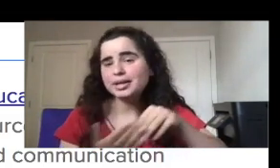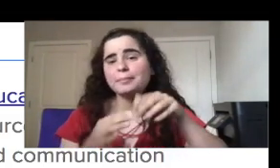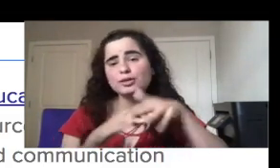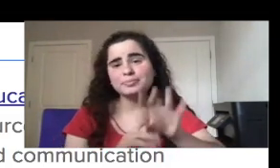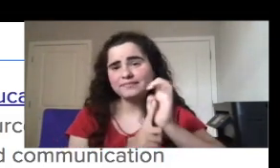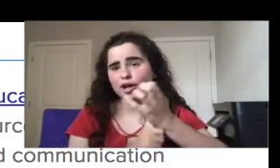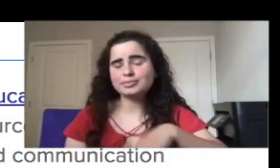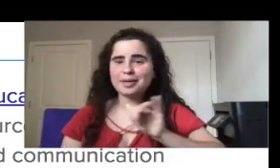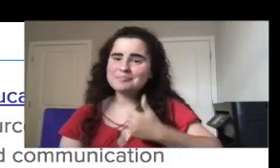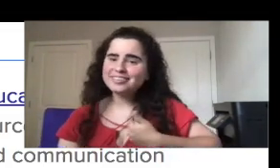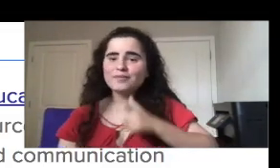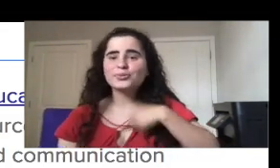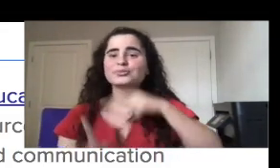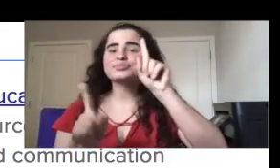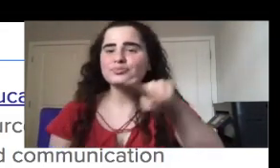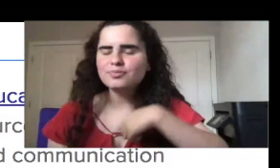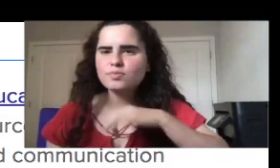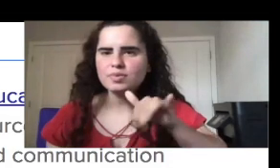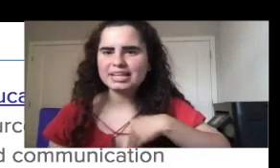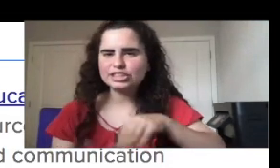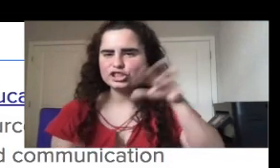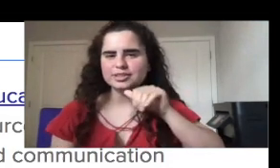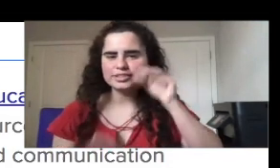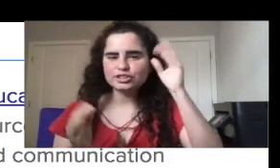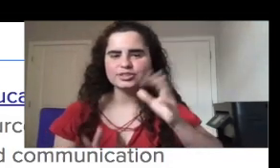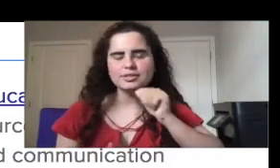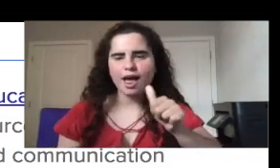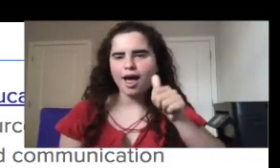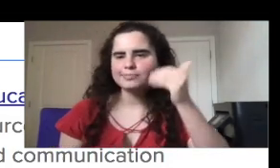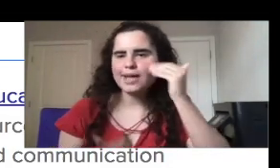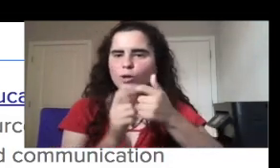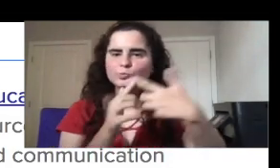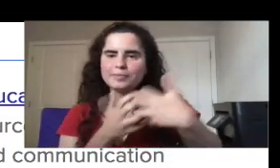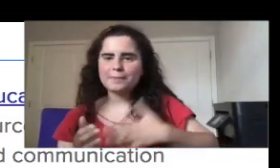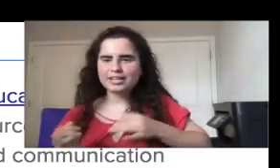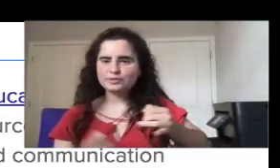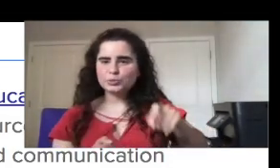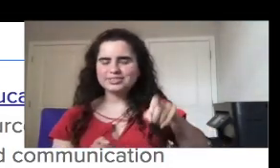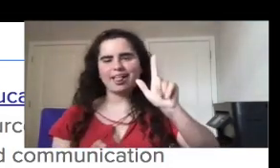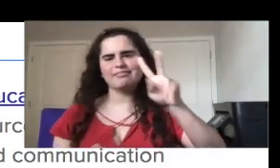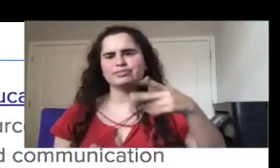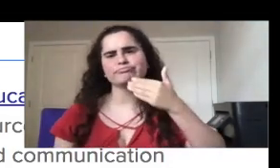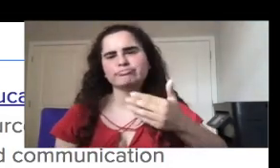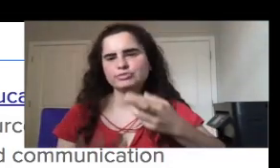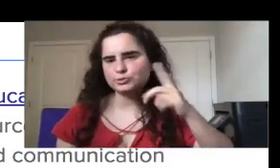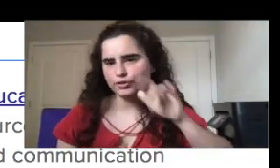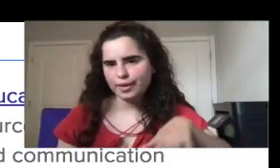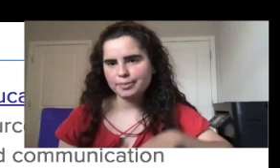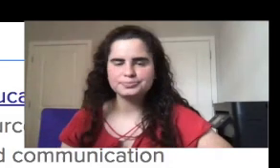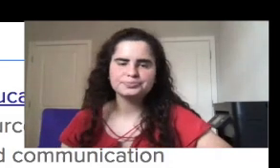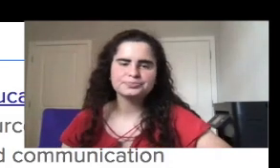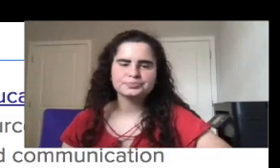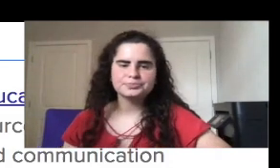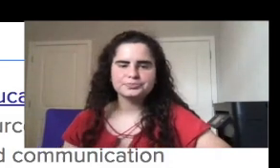Also, the Learner Variability Navigator. Again, for students like myself, many teachers that I